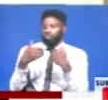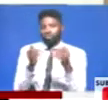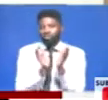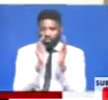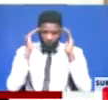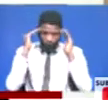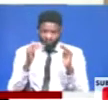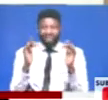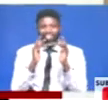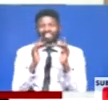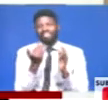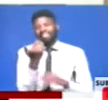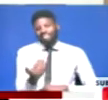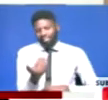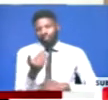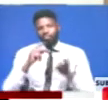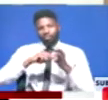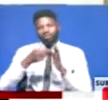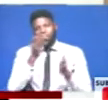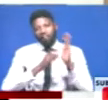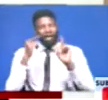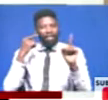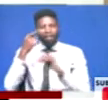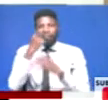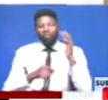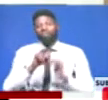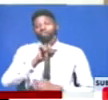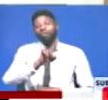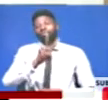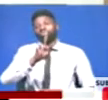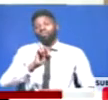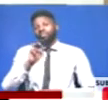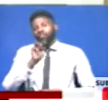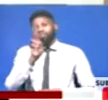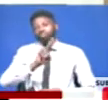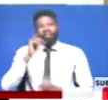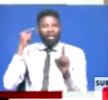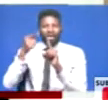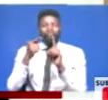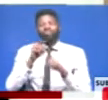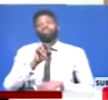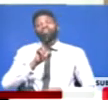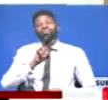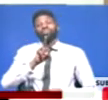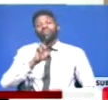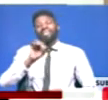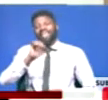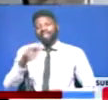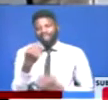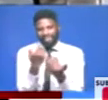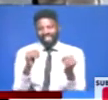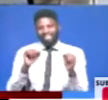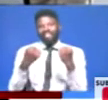project plans to spend 120 million shillings to keep about two hundred thousand children safe from online predators